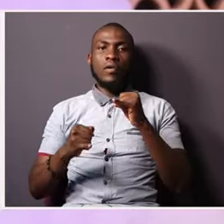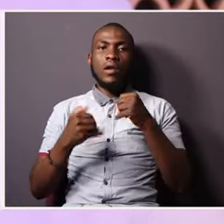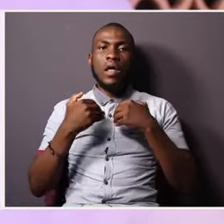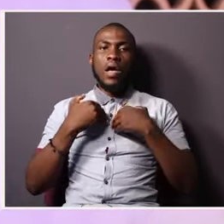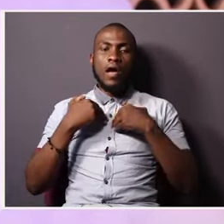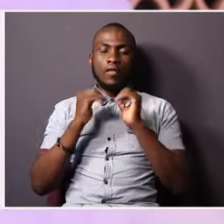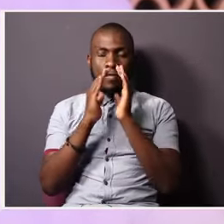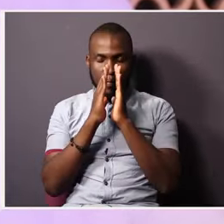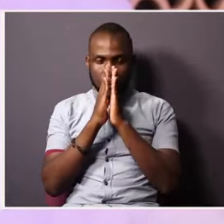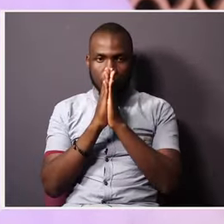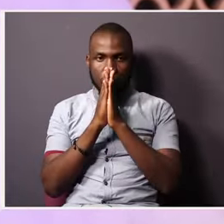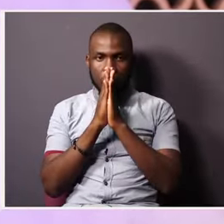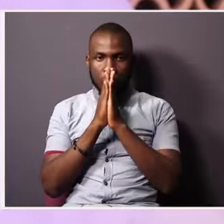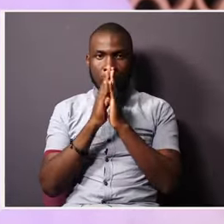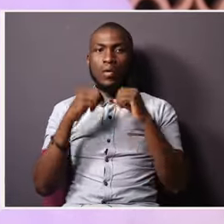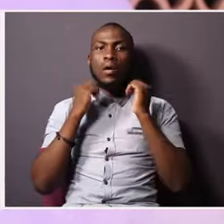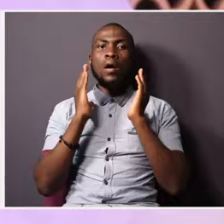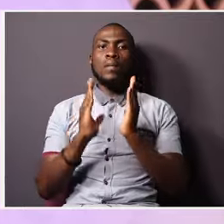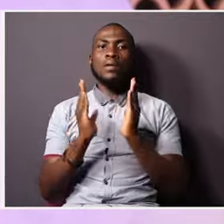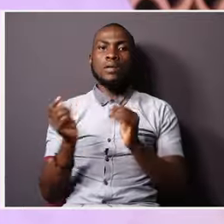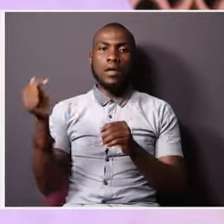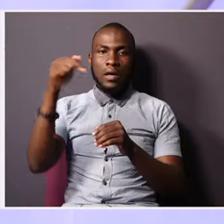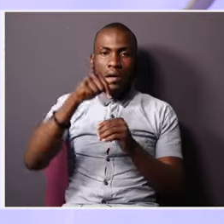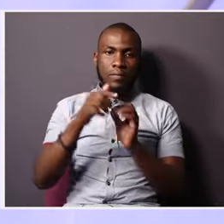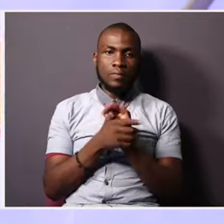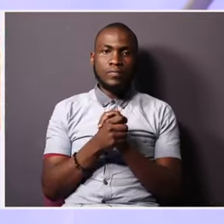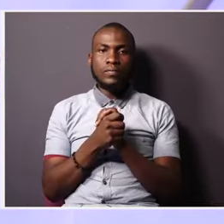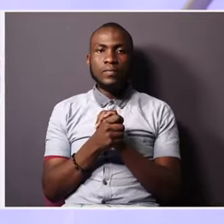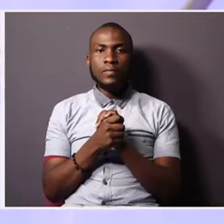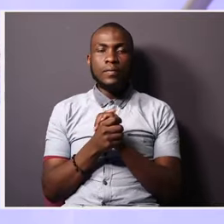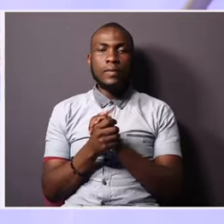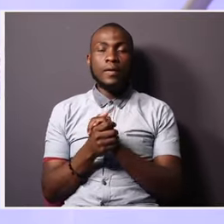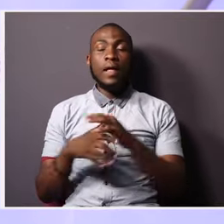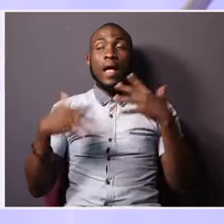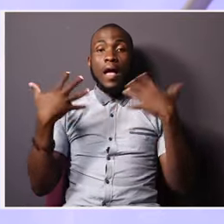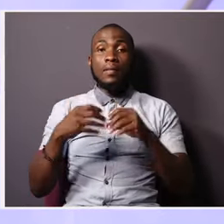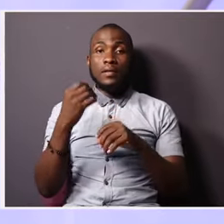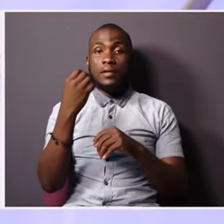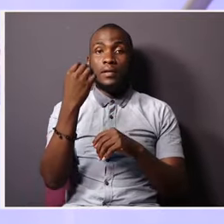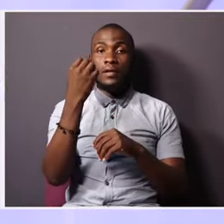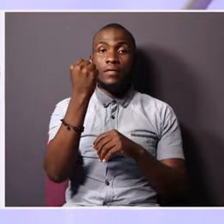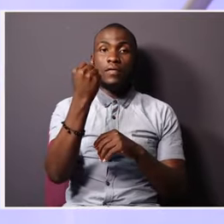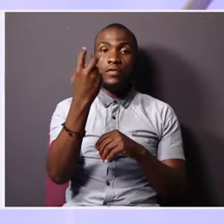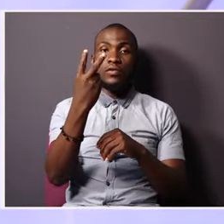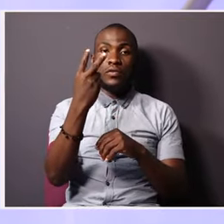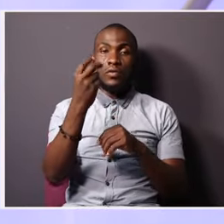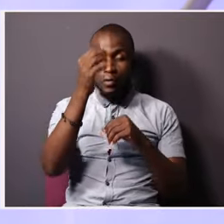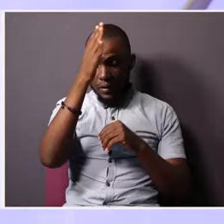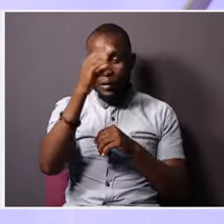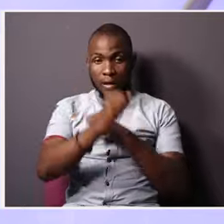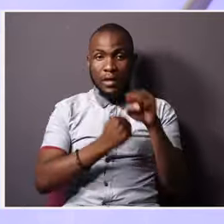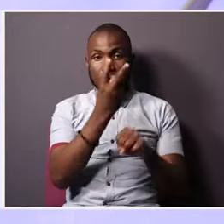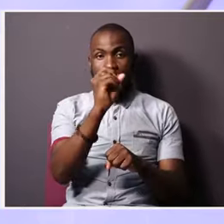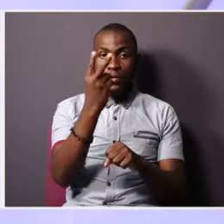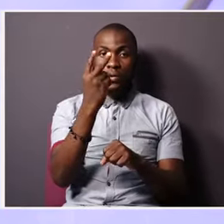will have the benediction by our pastor who's coming in. Wow, amazing. 52 Sundays in 2023. And for